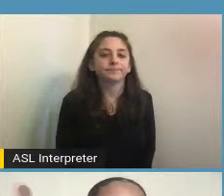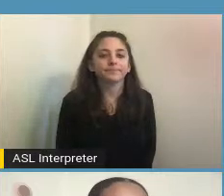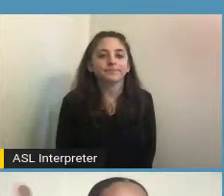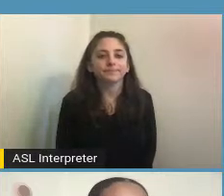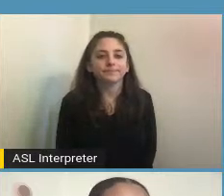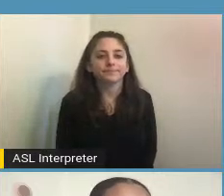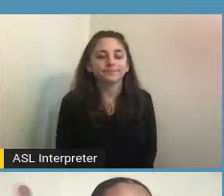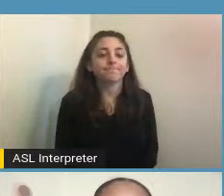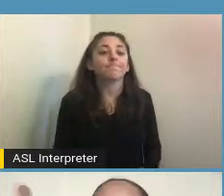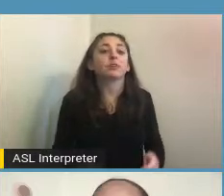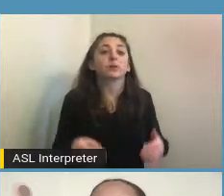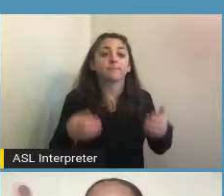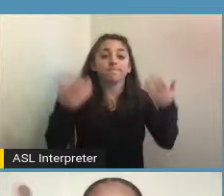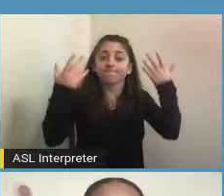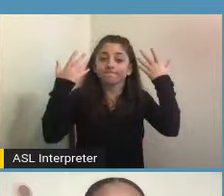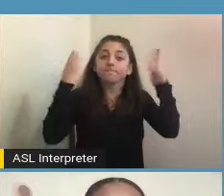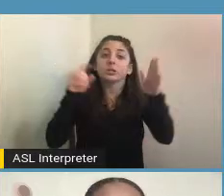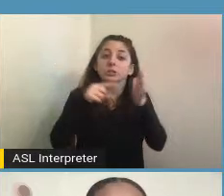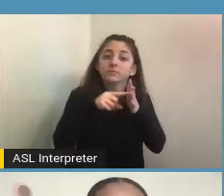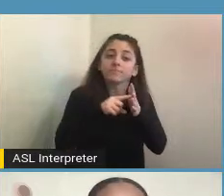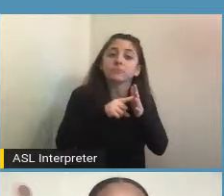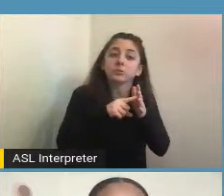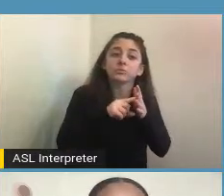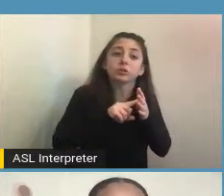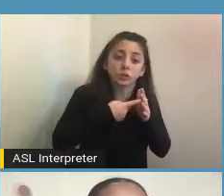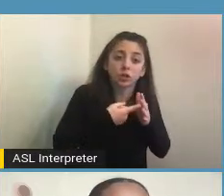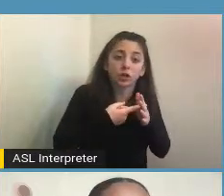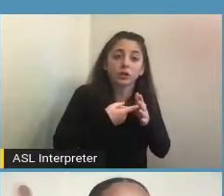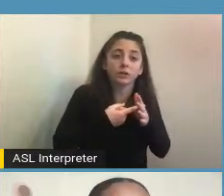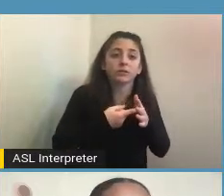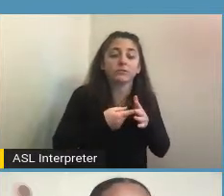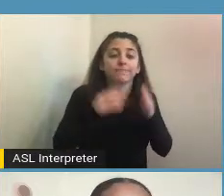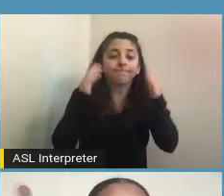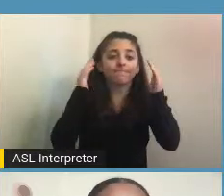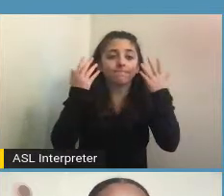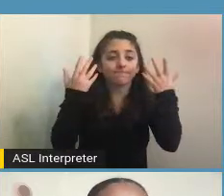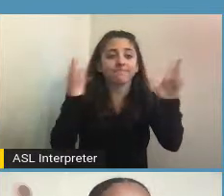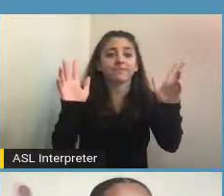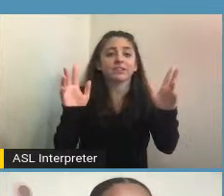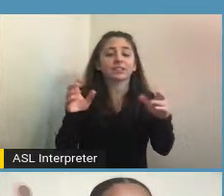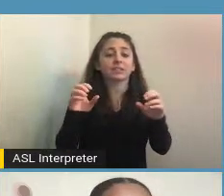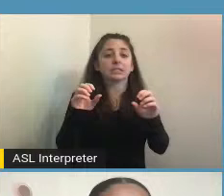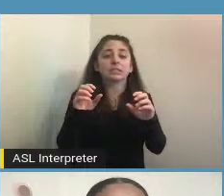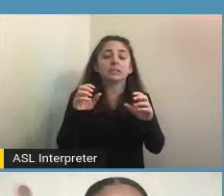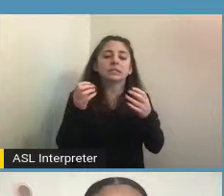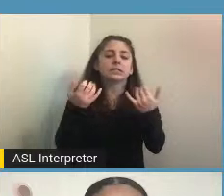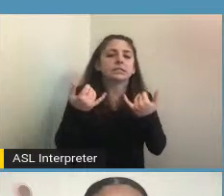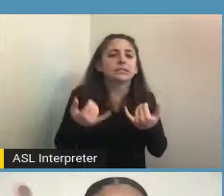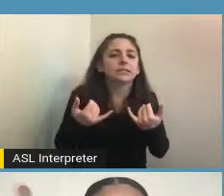So you've launched, you've run your campaign, and now it's time to evaluate, how did you do?